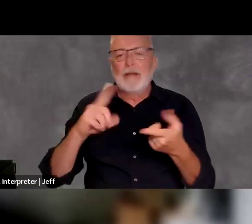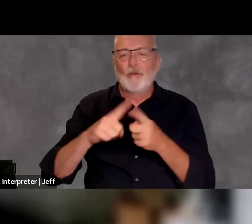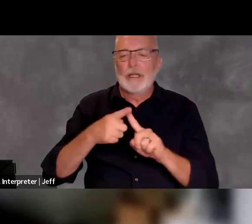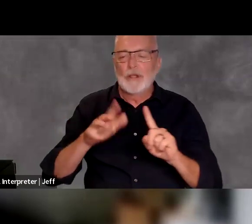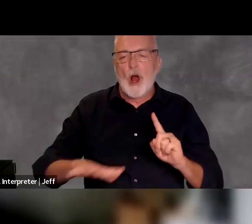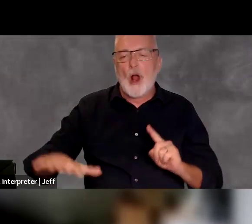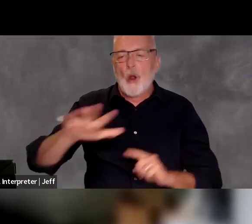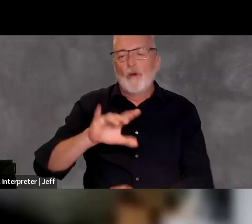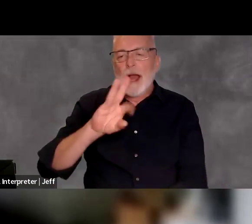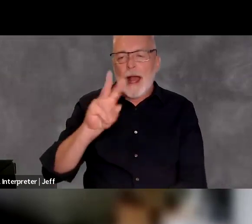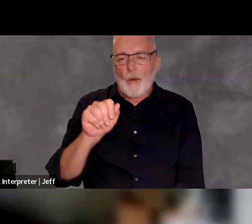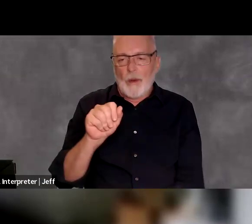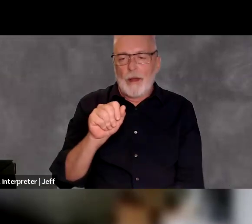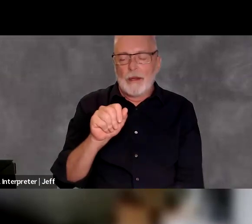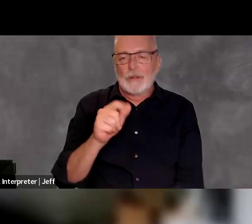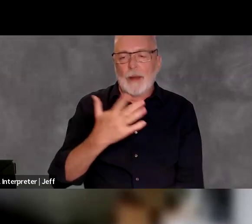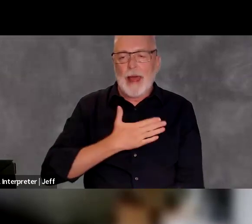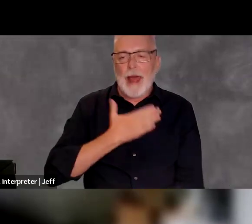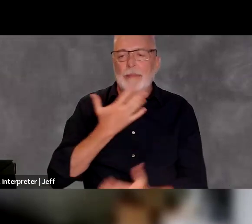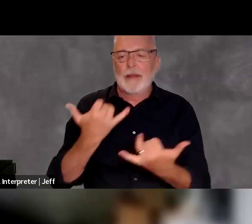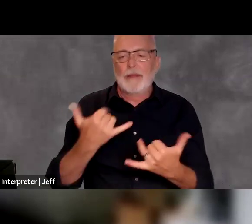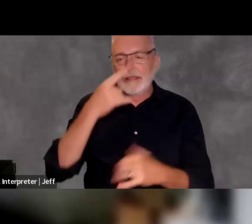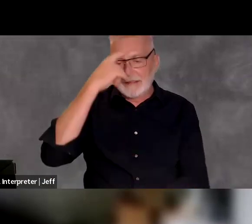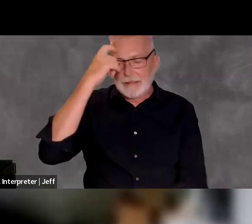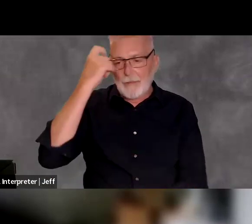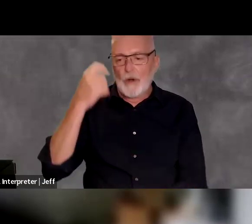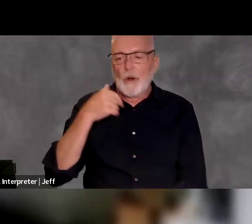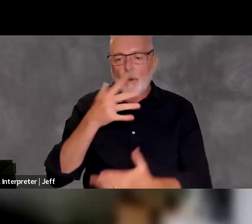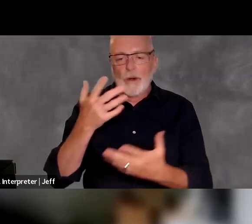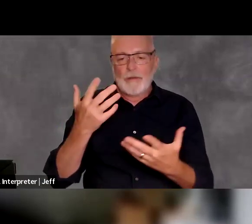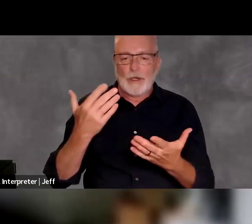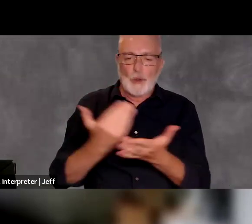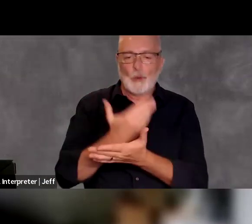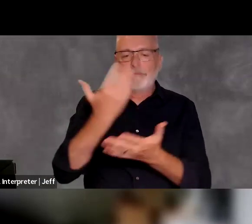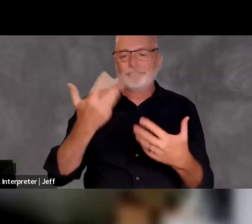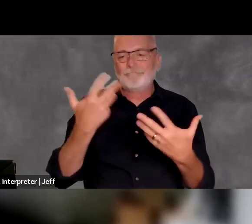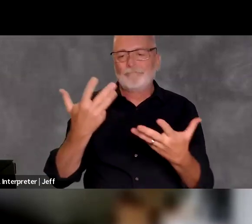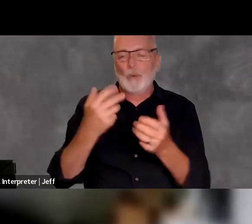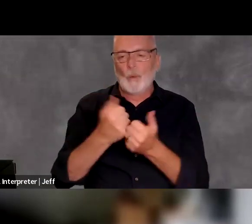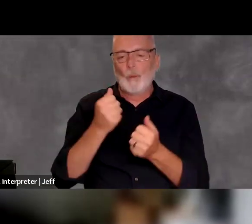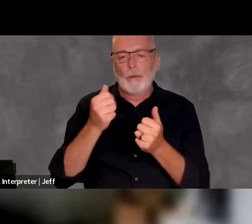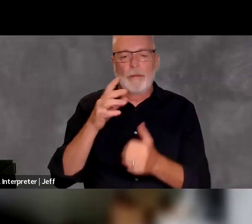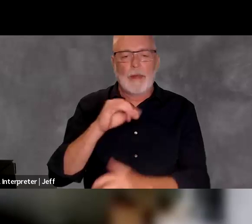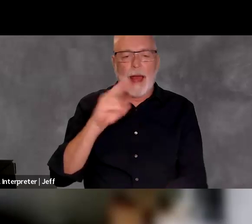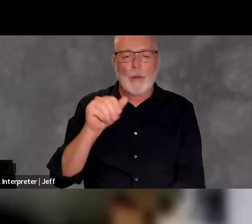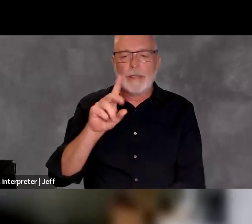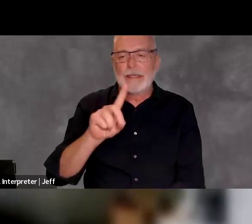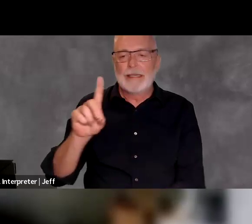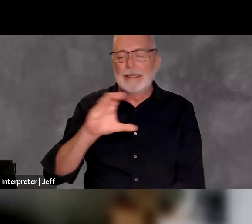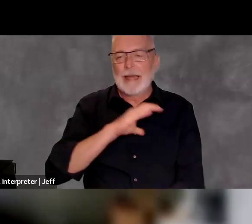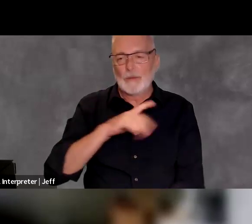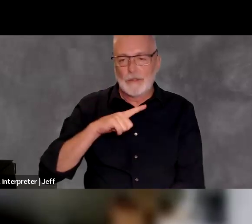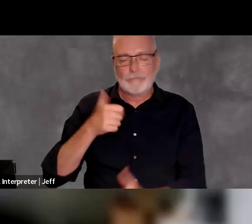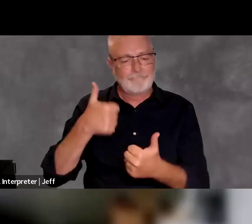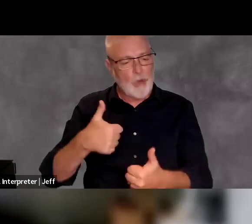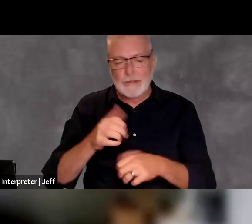state. I'm so glad this summer we're making a new one here with the Iowa Developmental Disability Council. It's awesome.